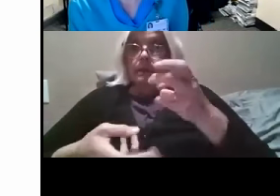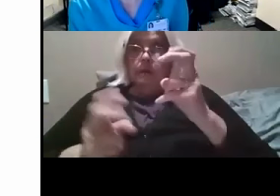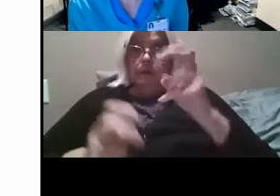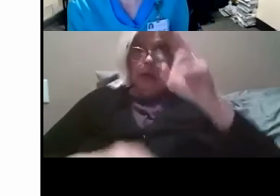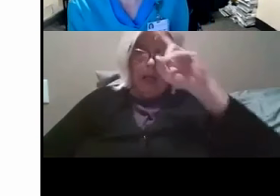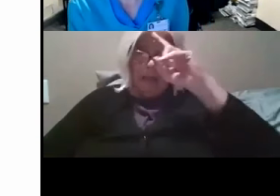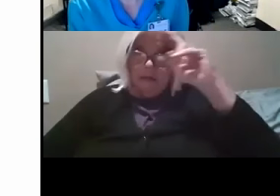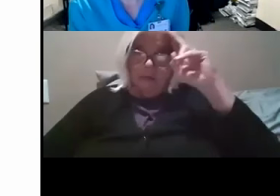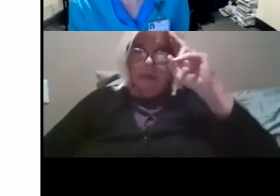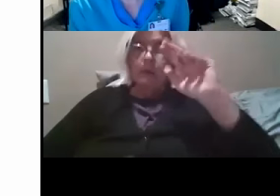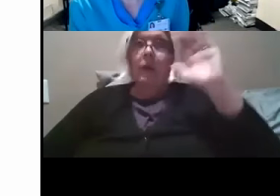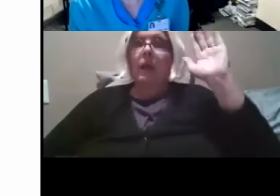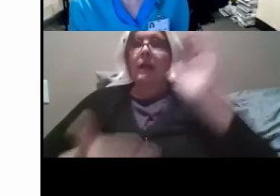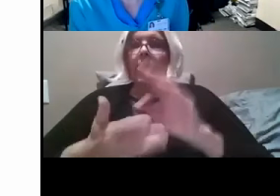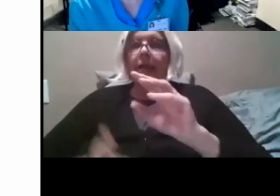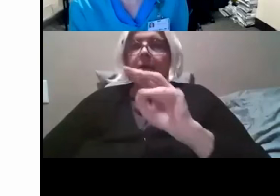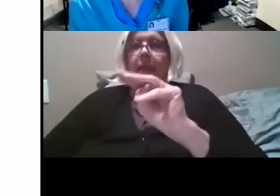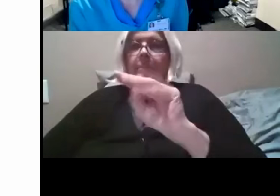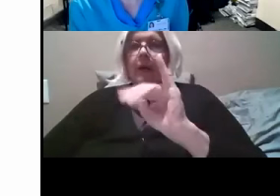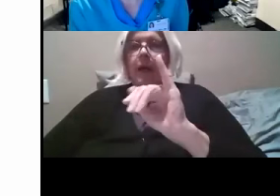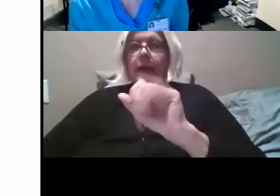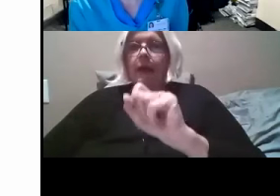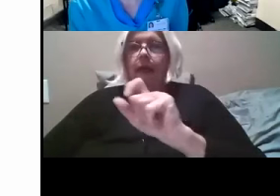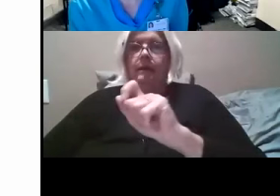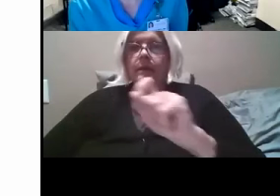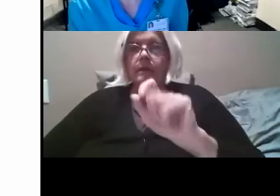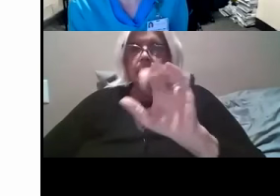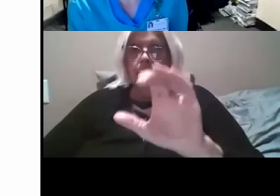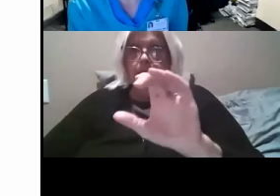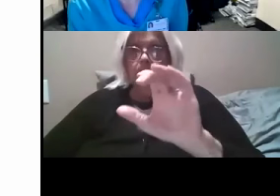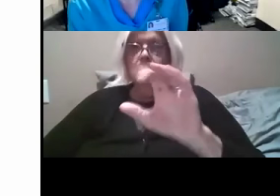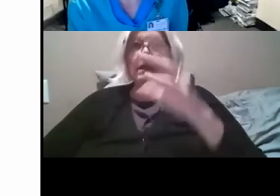MIS-C, and intensive care unit